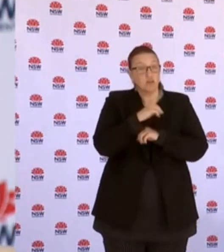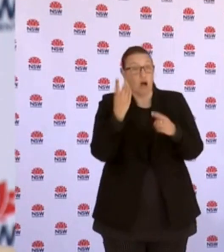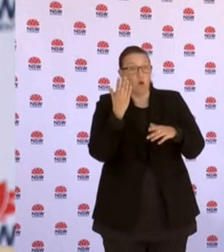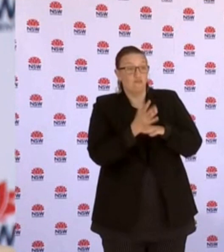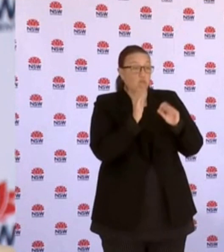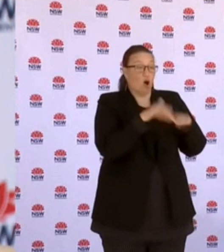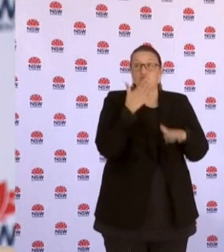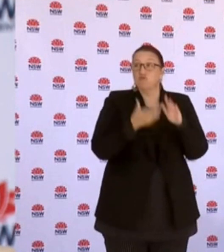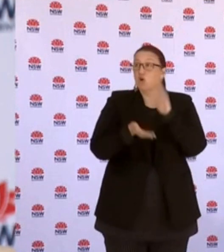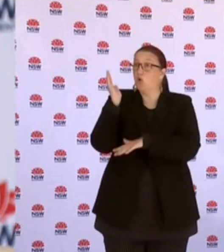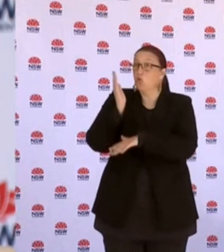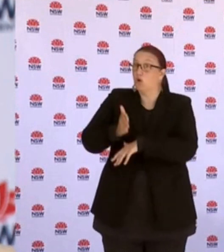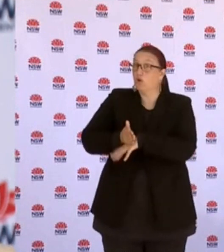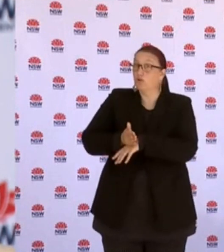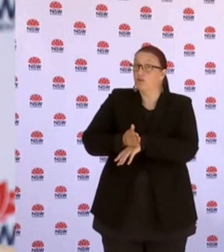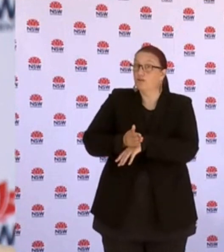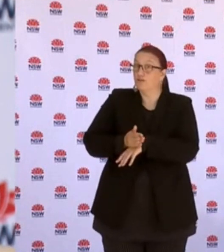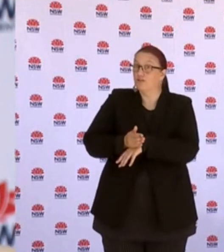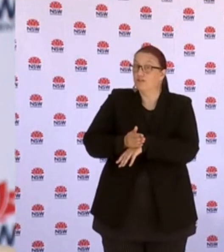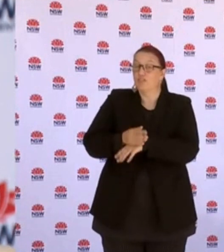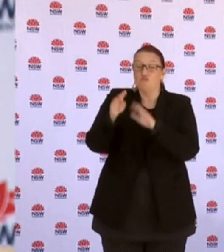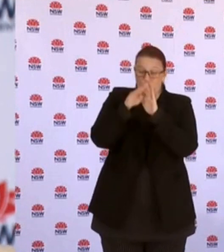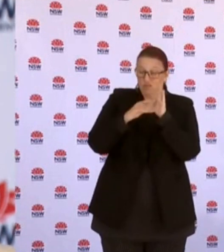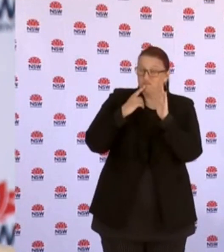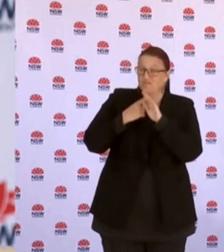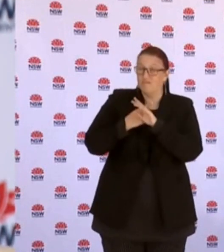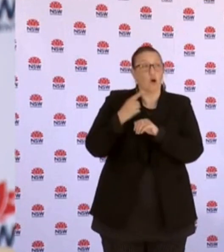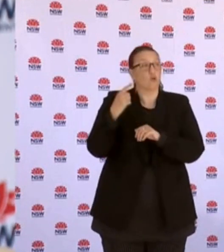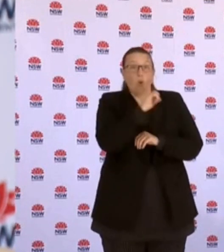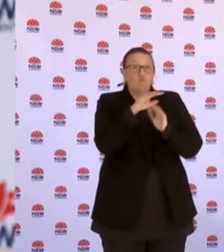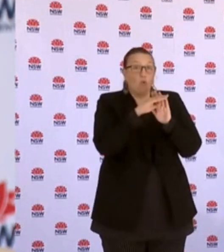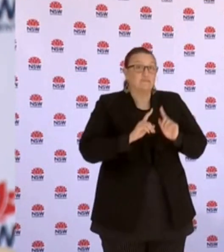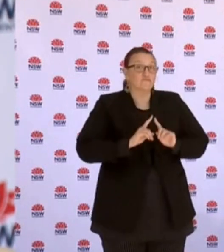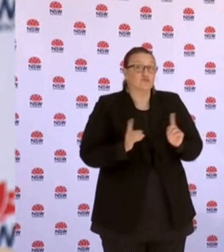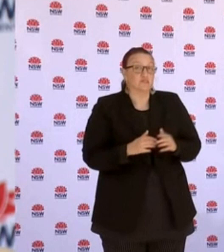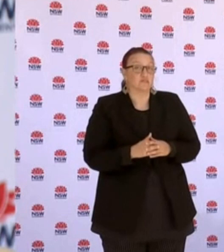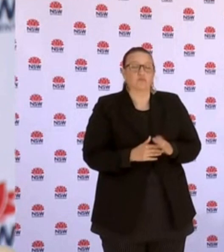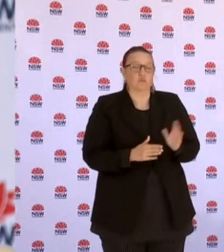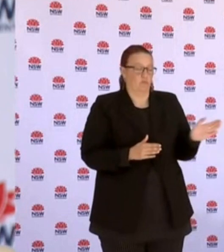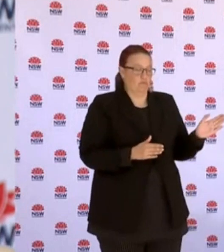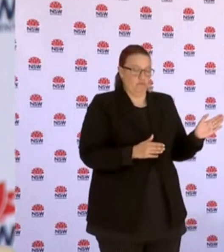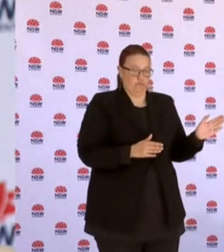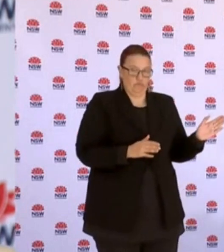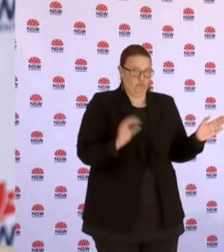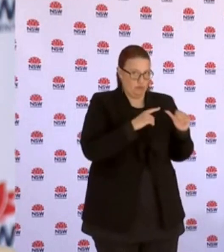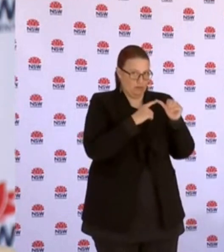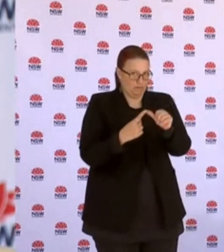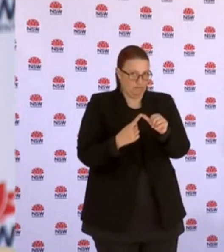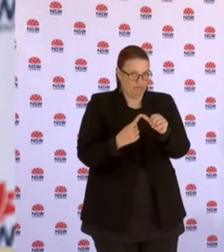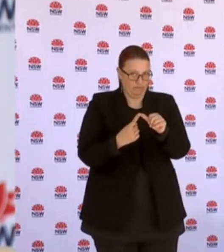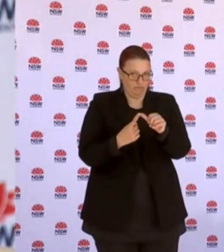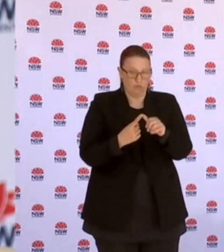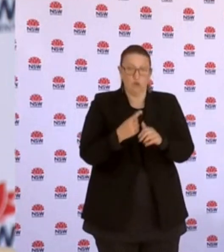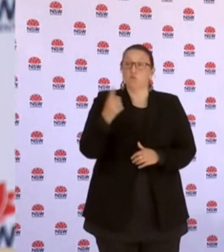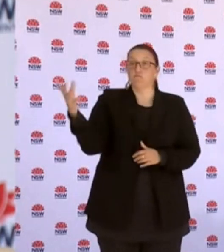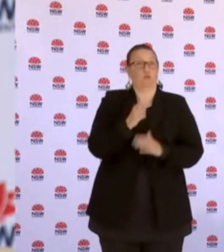rules. That's not your message. It's very different to the rules of your message. No. You must stay at home and work from home.